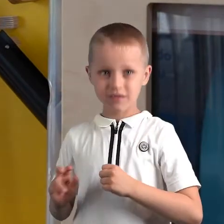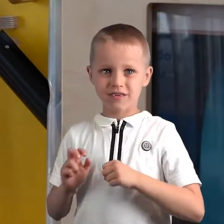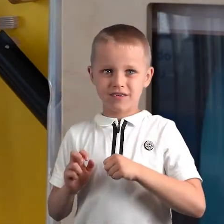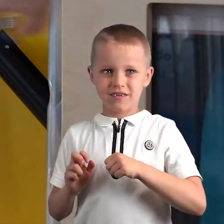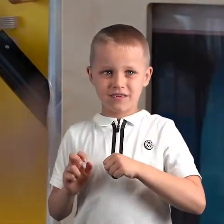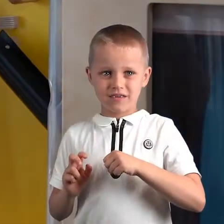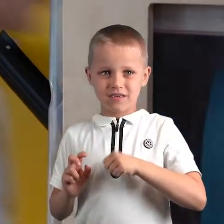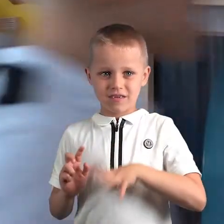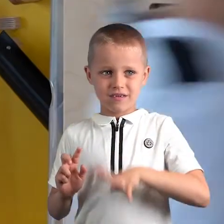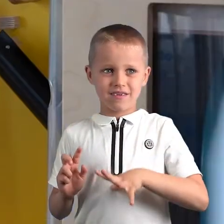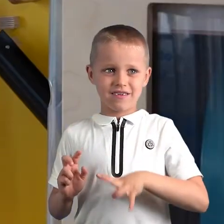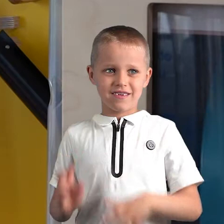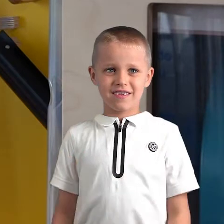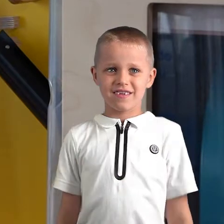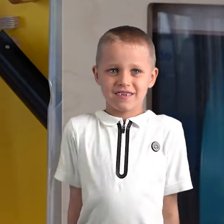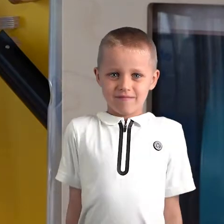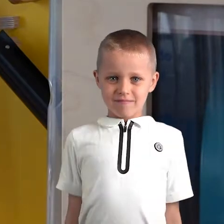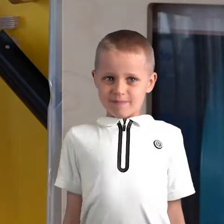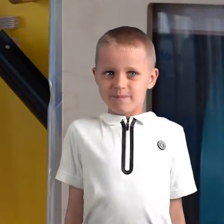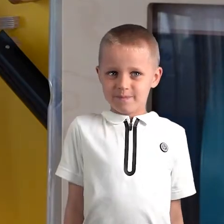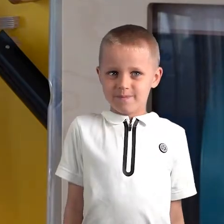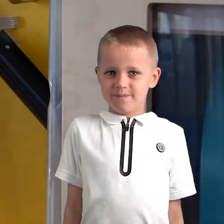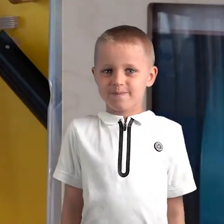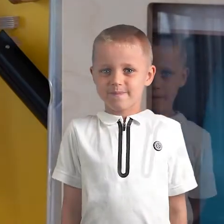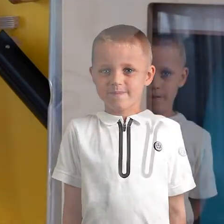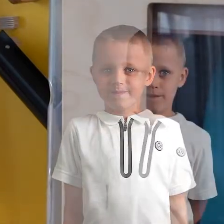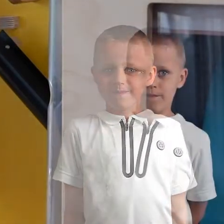I can shoot the ball to the top and then watch it come down.